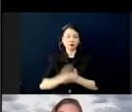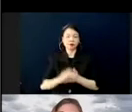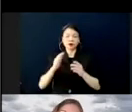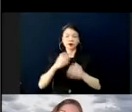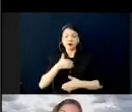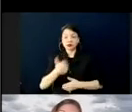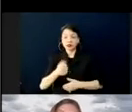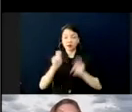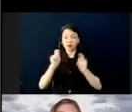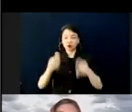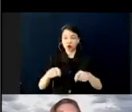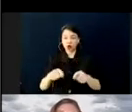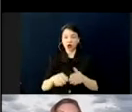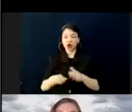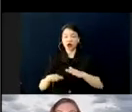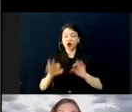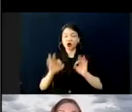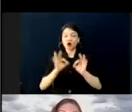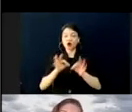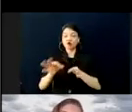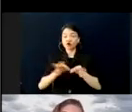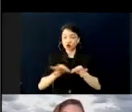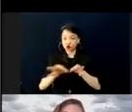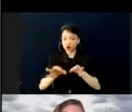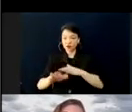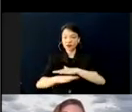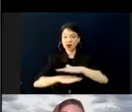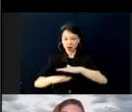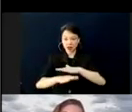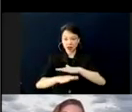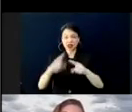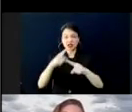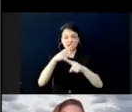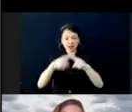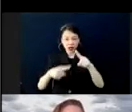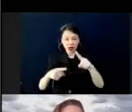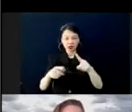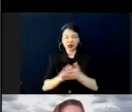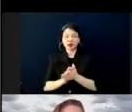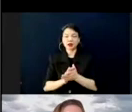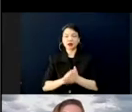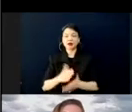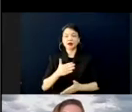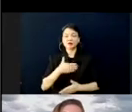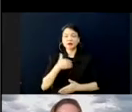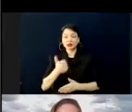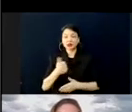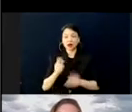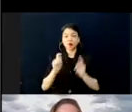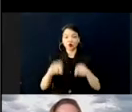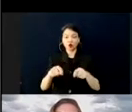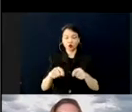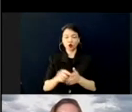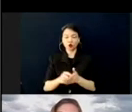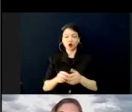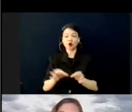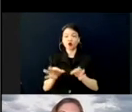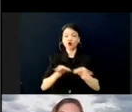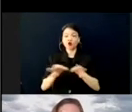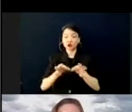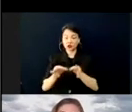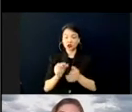And around half can perform key tasks on a smartphone, like downloading an app and searching the internet.